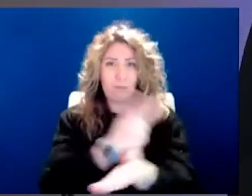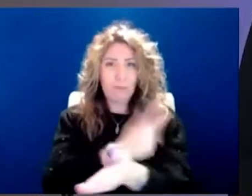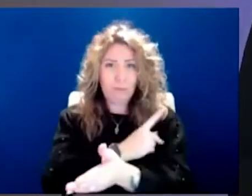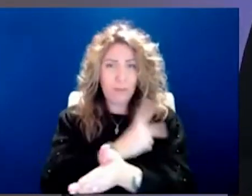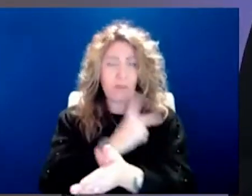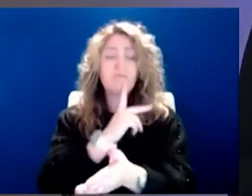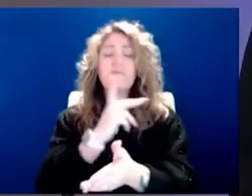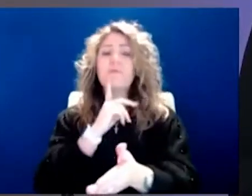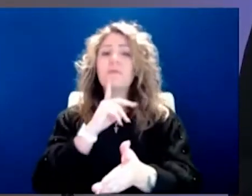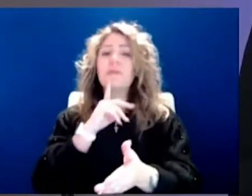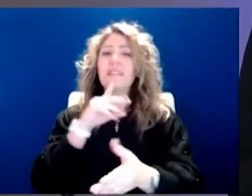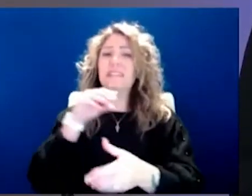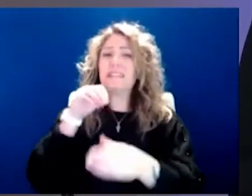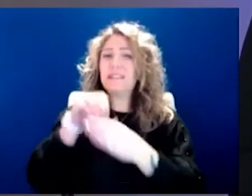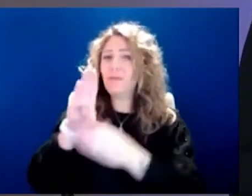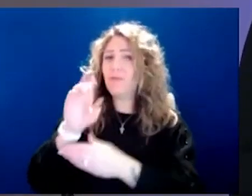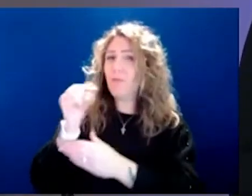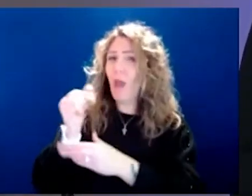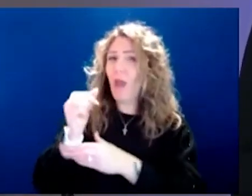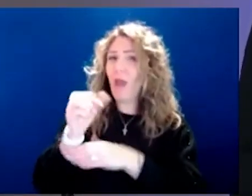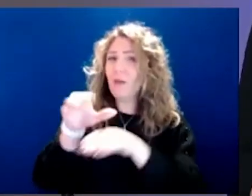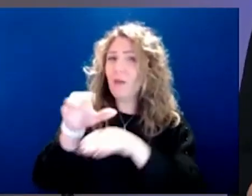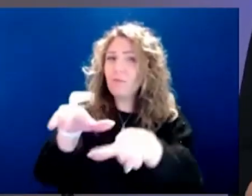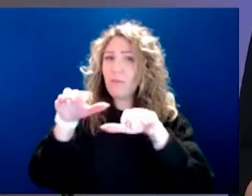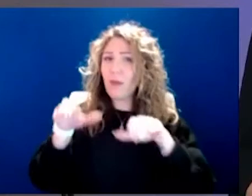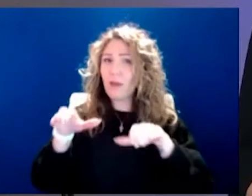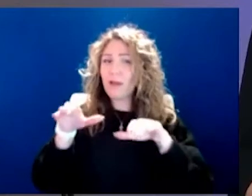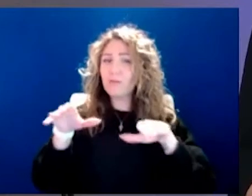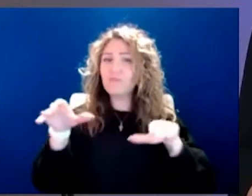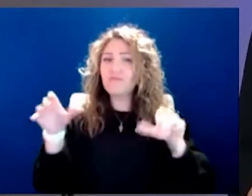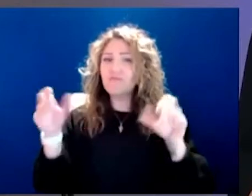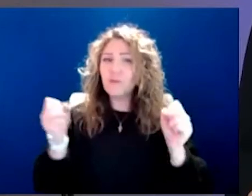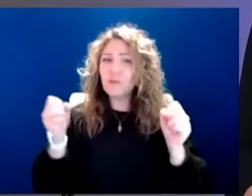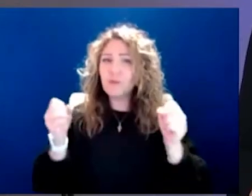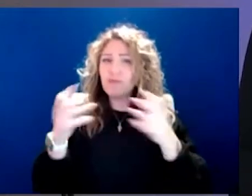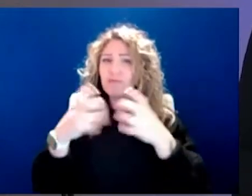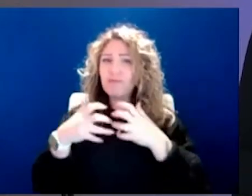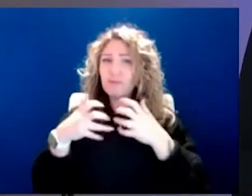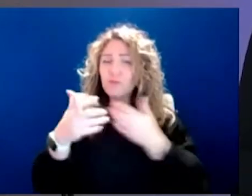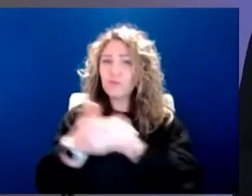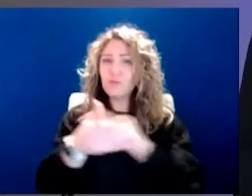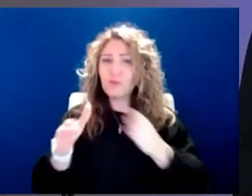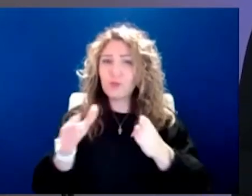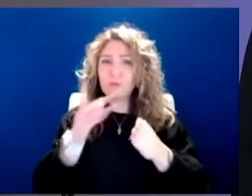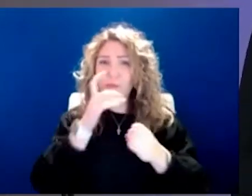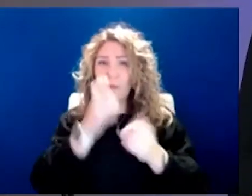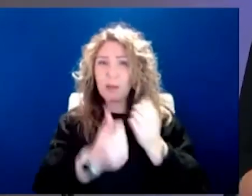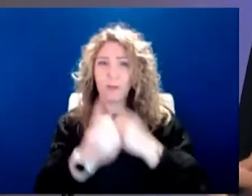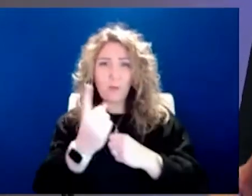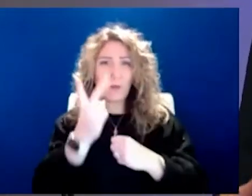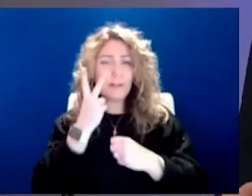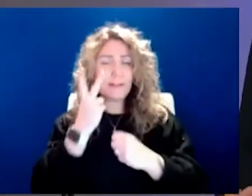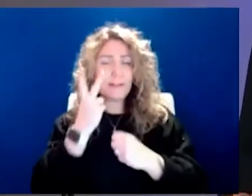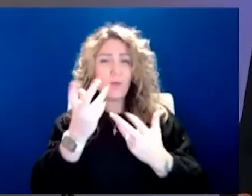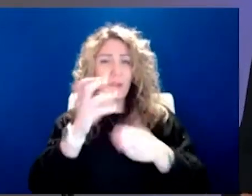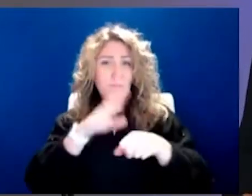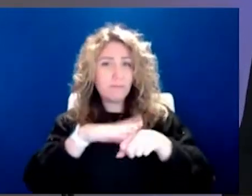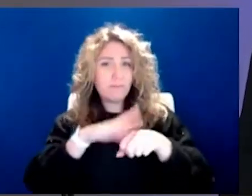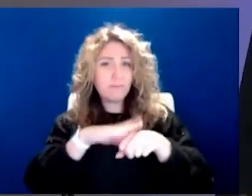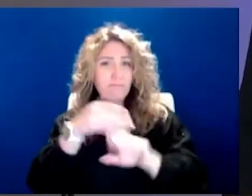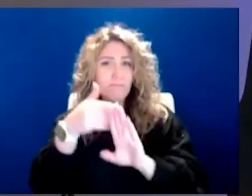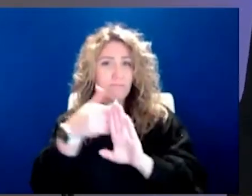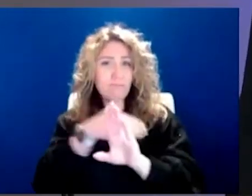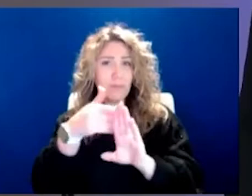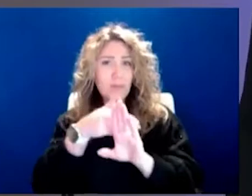our refrigeration rooms. We know that this is simply not for everyone to see, and we just wanted to give you that disclaimer before we take you inside our morgue.